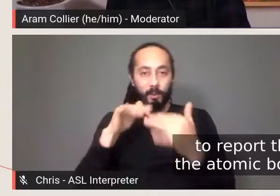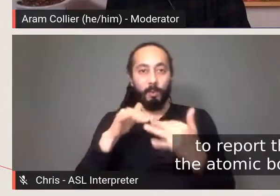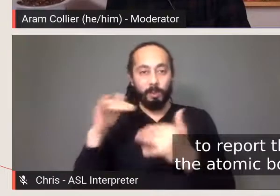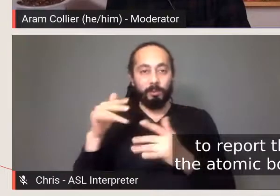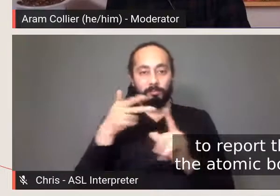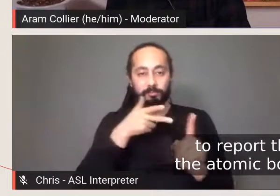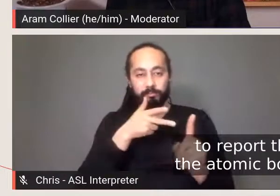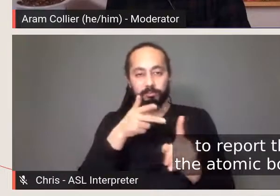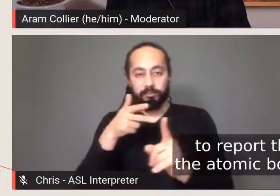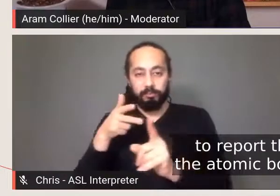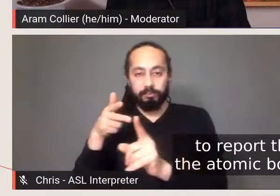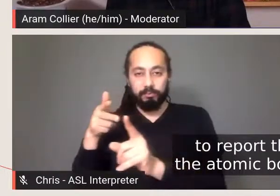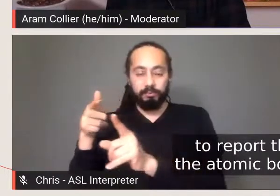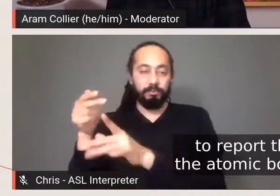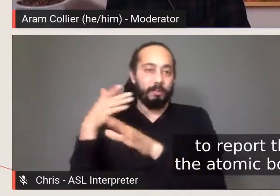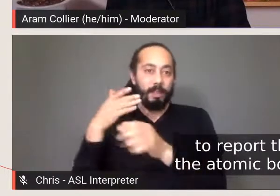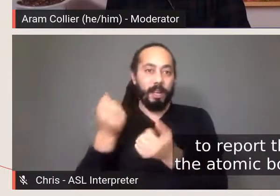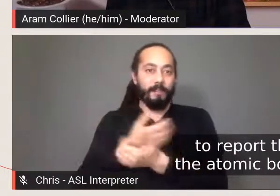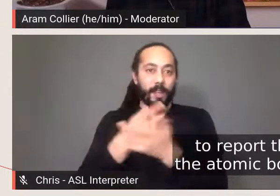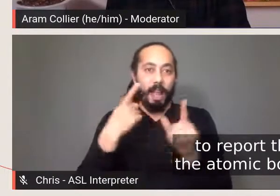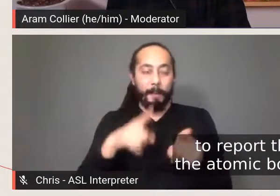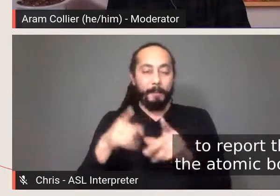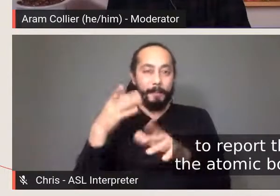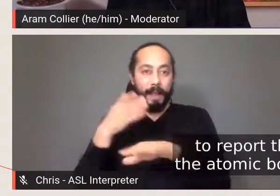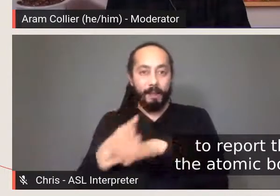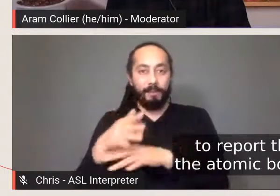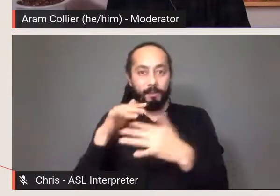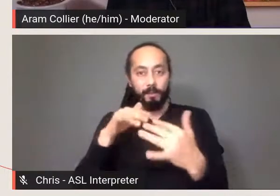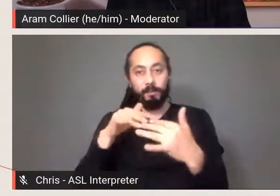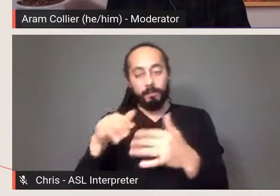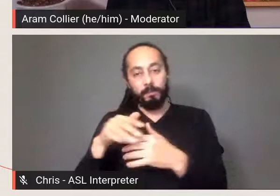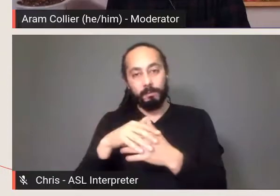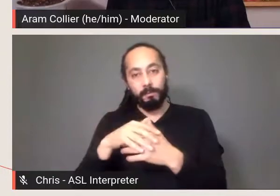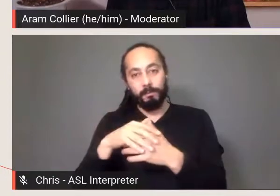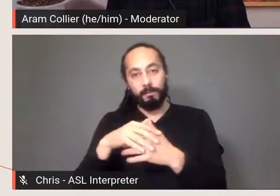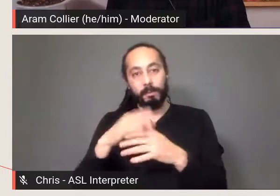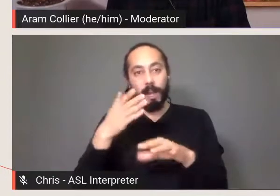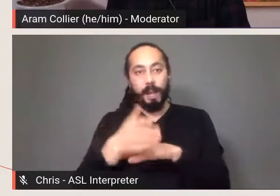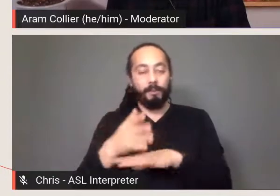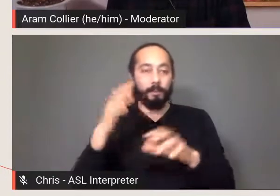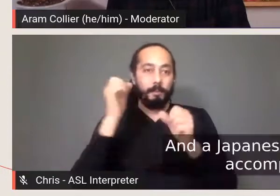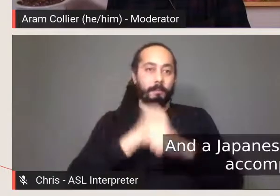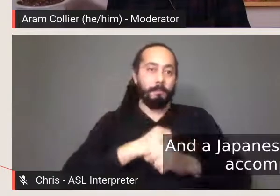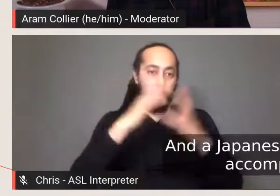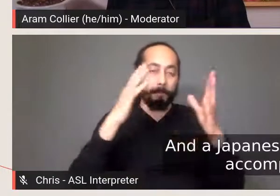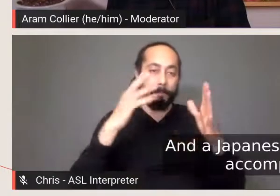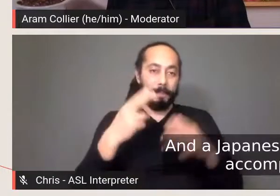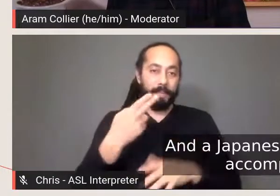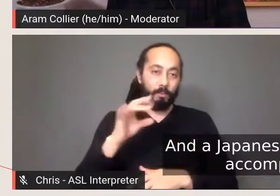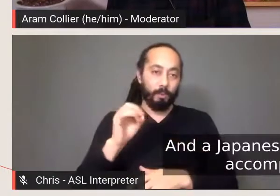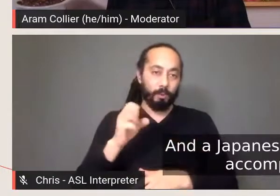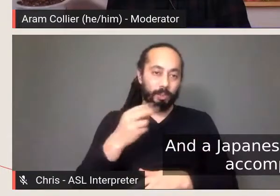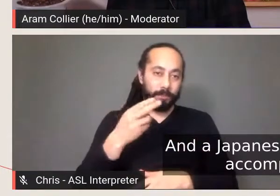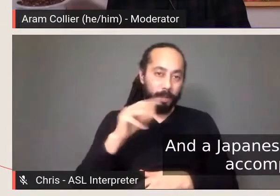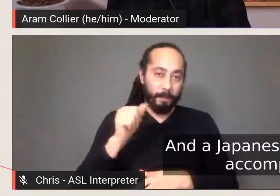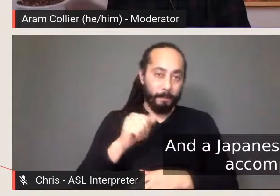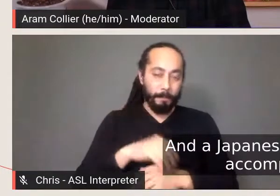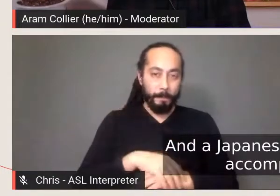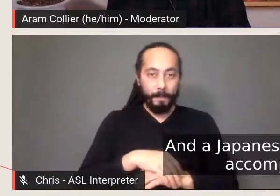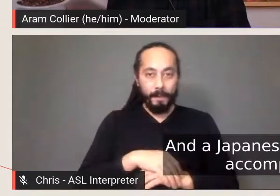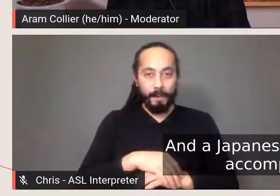the aftermath of the atomic bomb in Hiroshima, and a